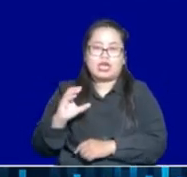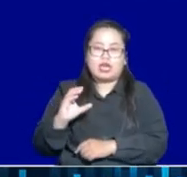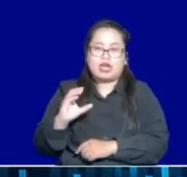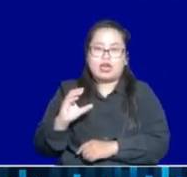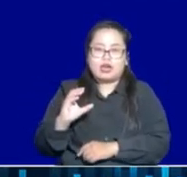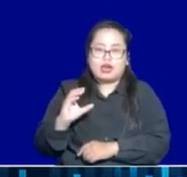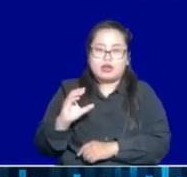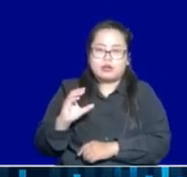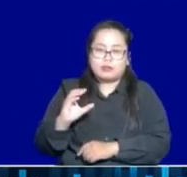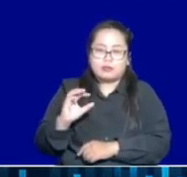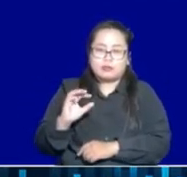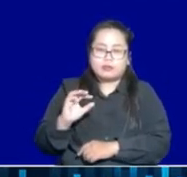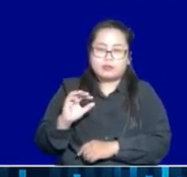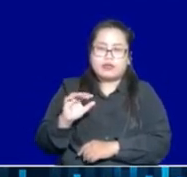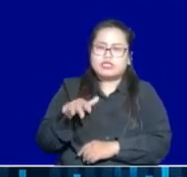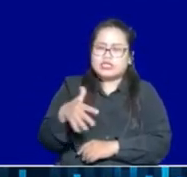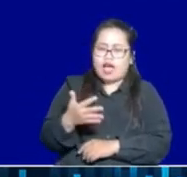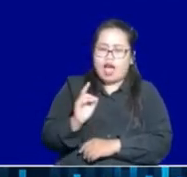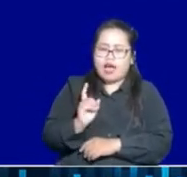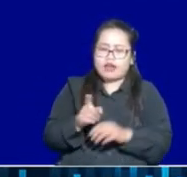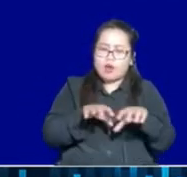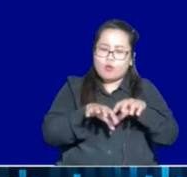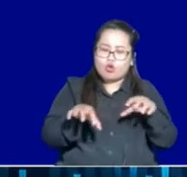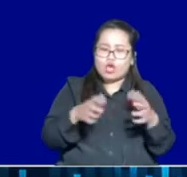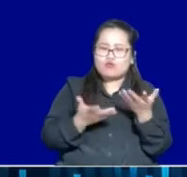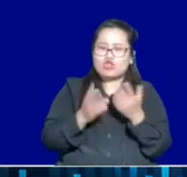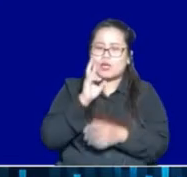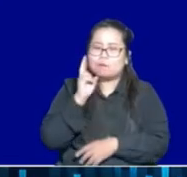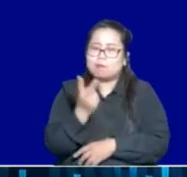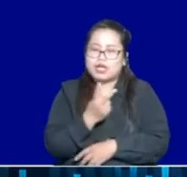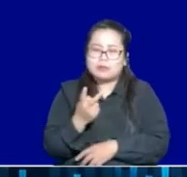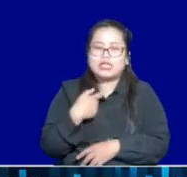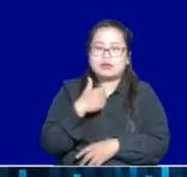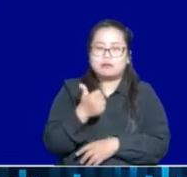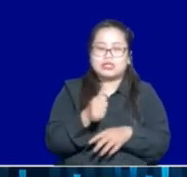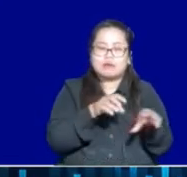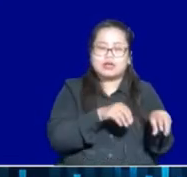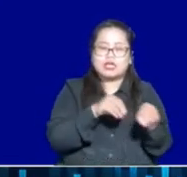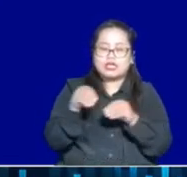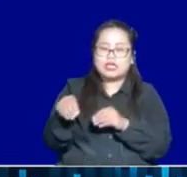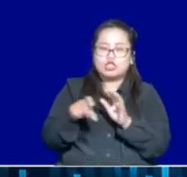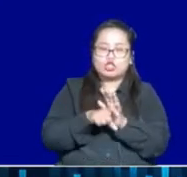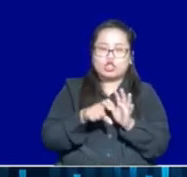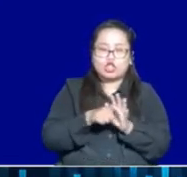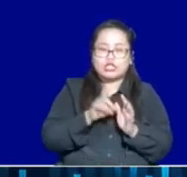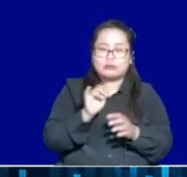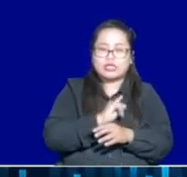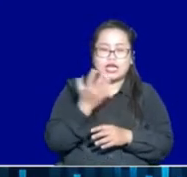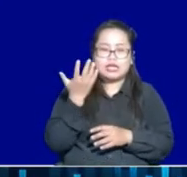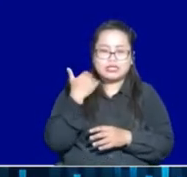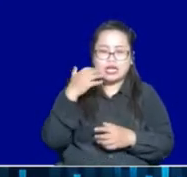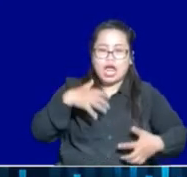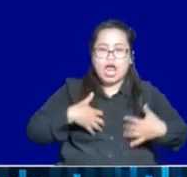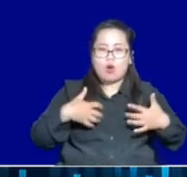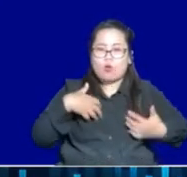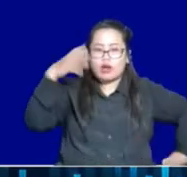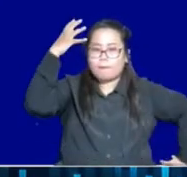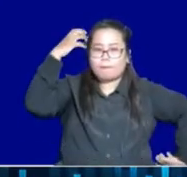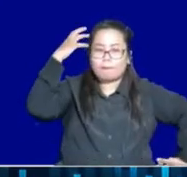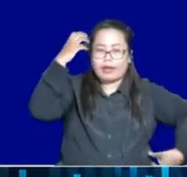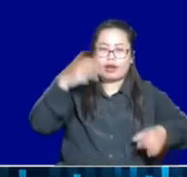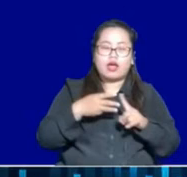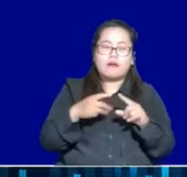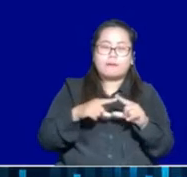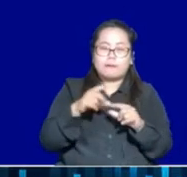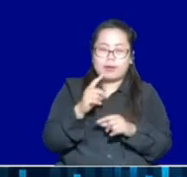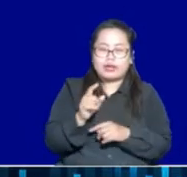zebra. So you see that this part of the forest here is very dense. This part of the forest here is very dense. So